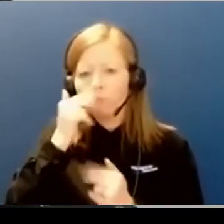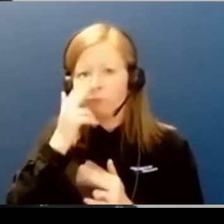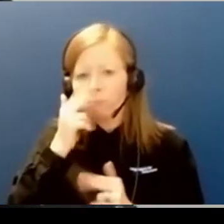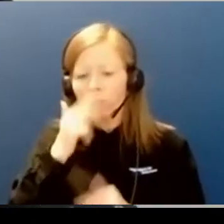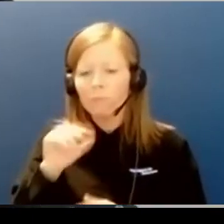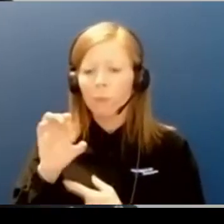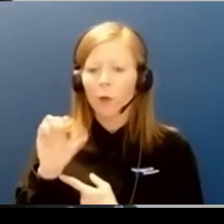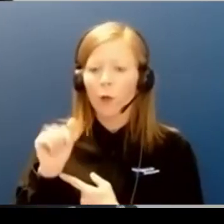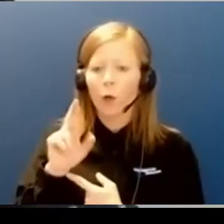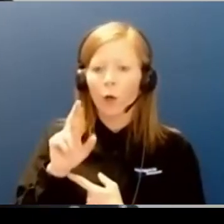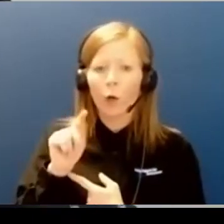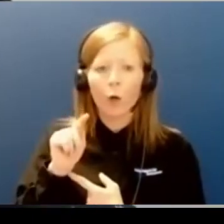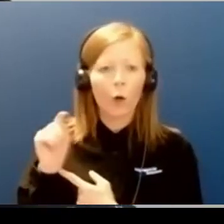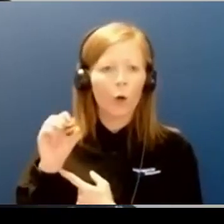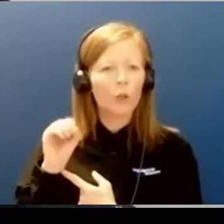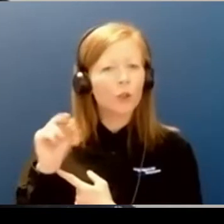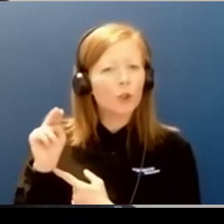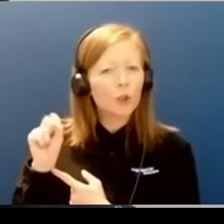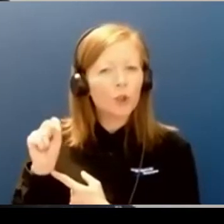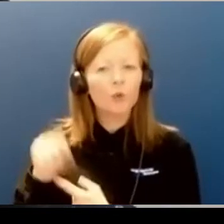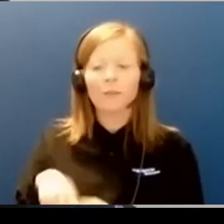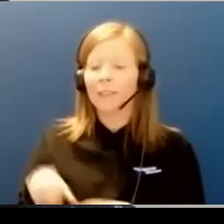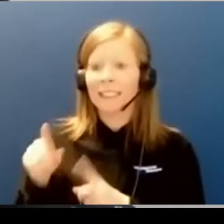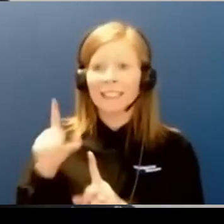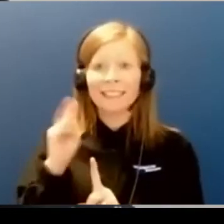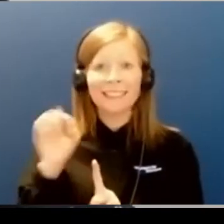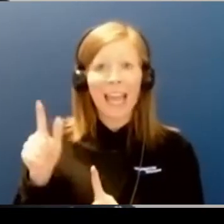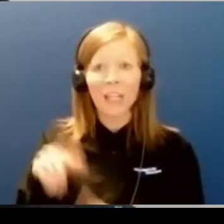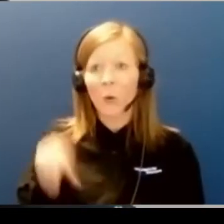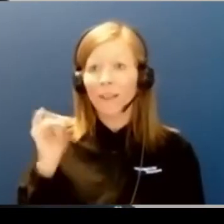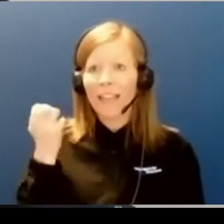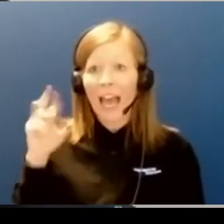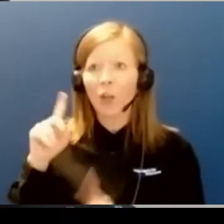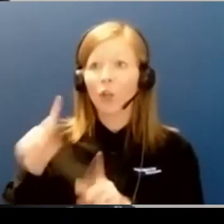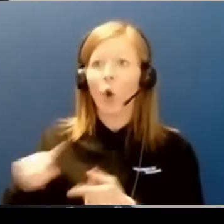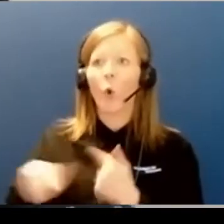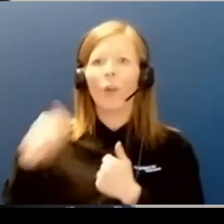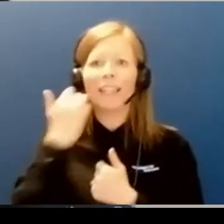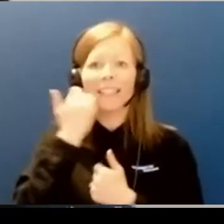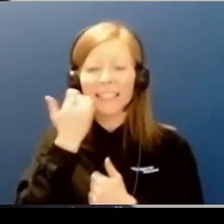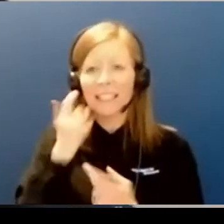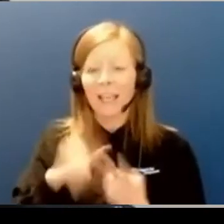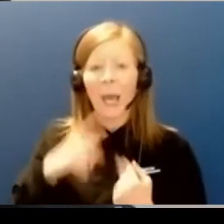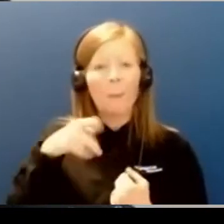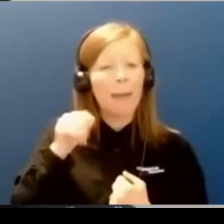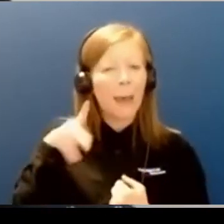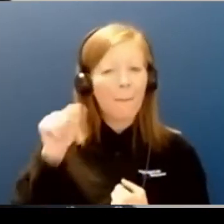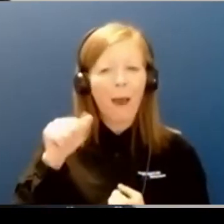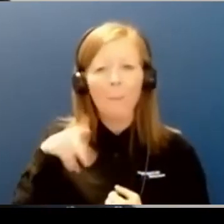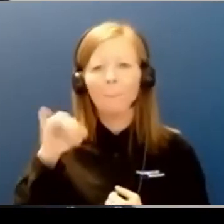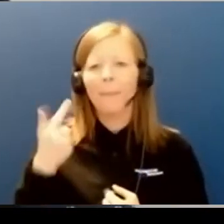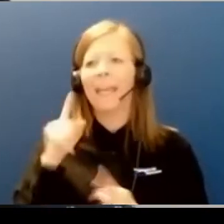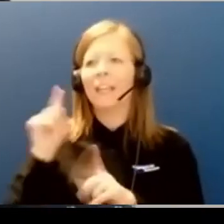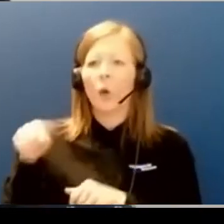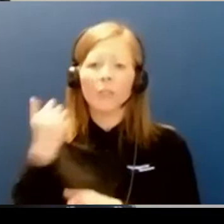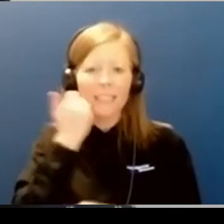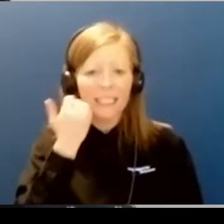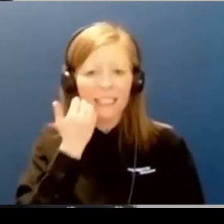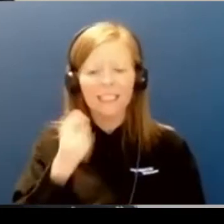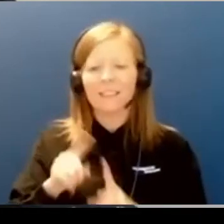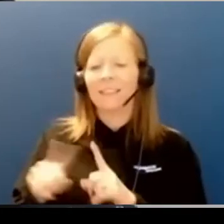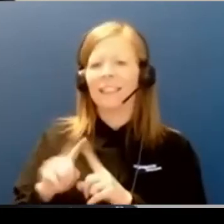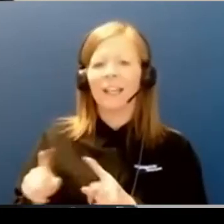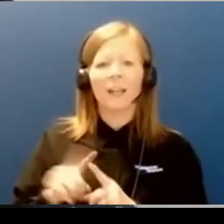Something like Daniel the Tiger goes to the dentist, the Bearskin Bears go to the dentist, Peppa Pig goes to the dentist. So actually being able to use some of